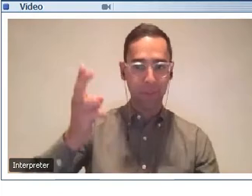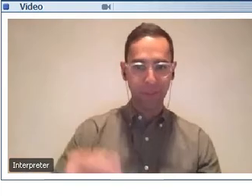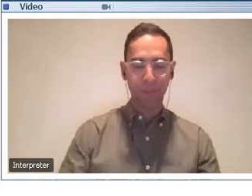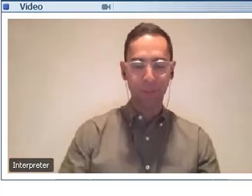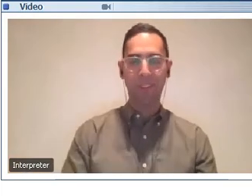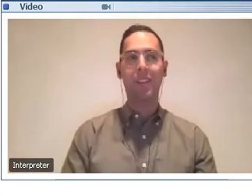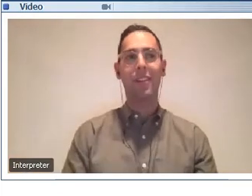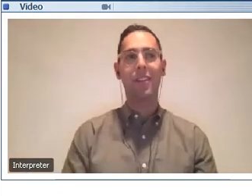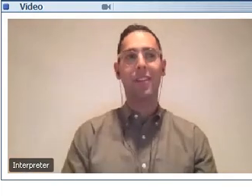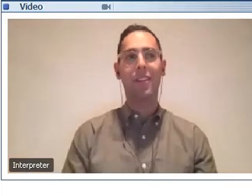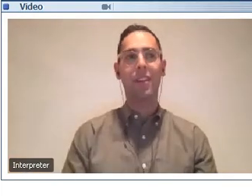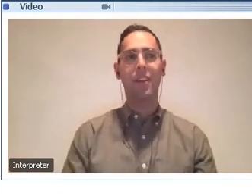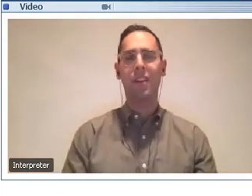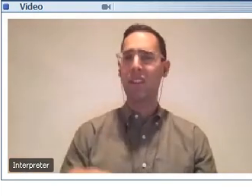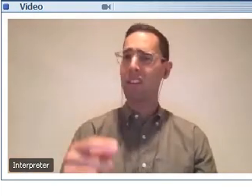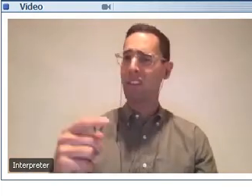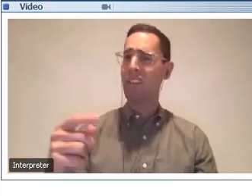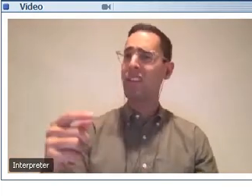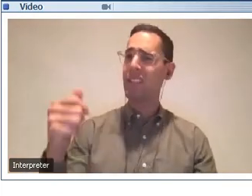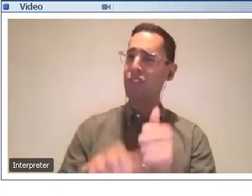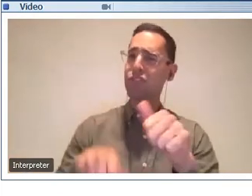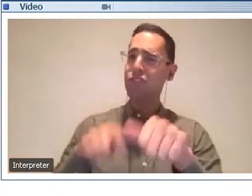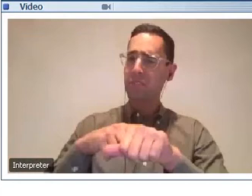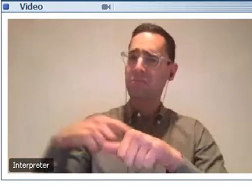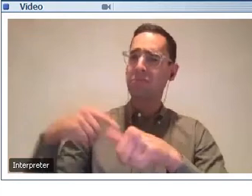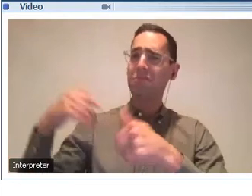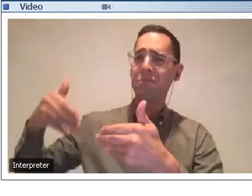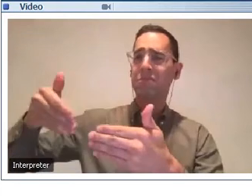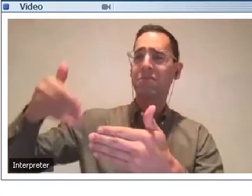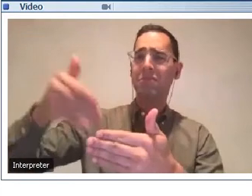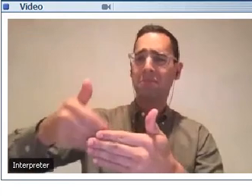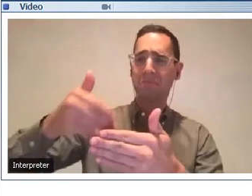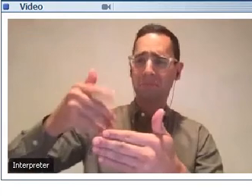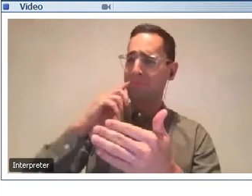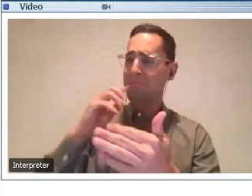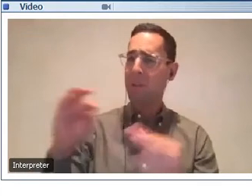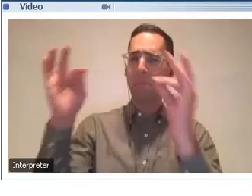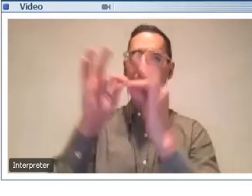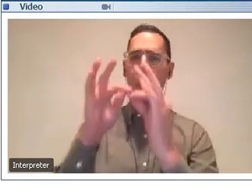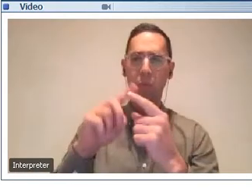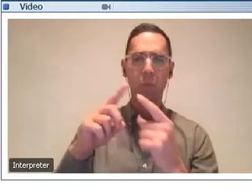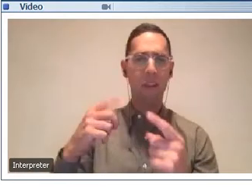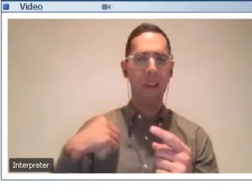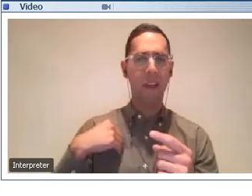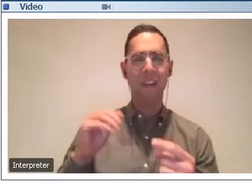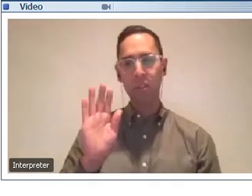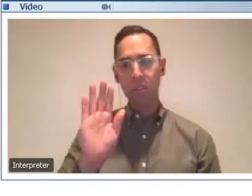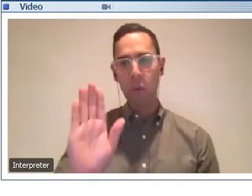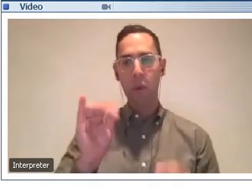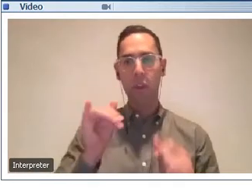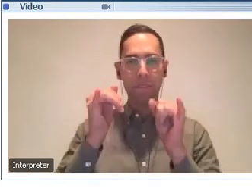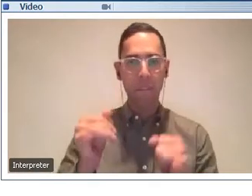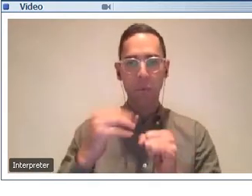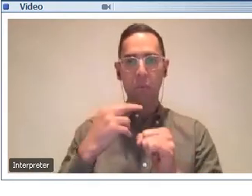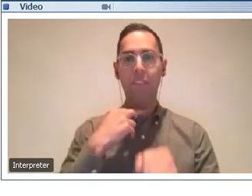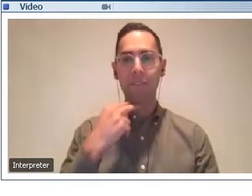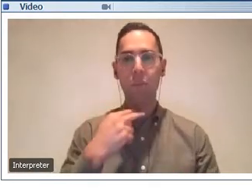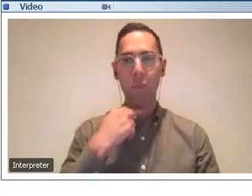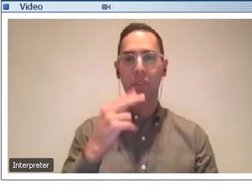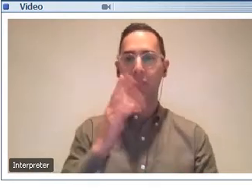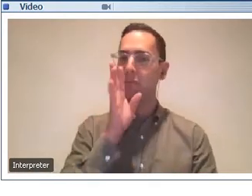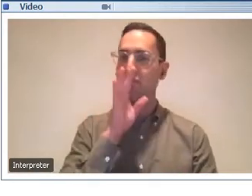overestimate the importance of an individual voice, right? That your voice is important,